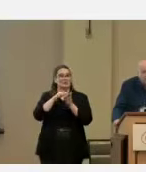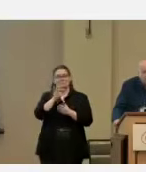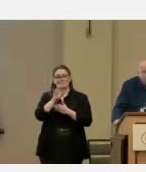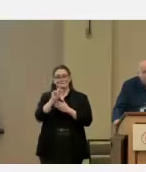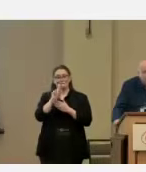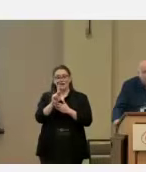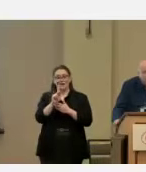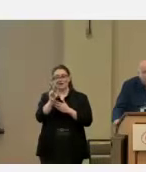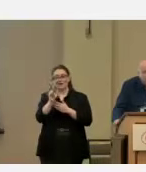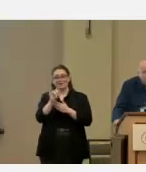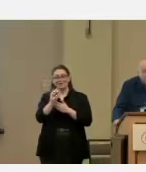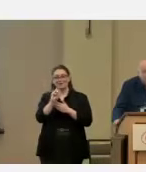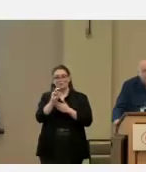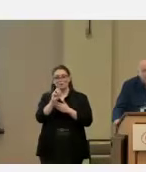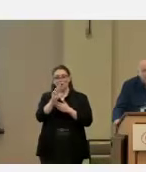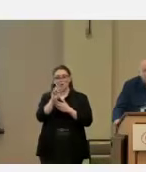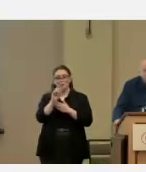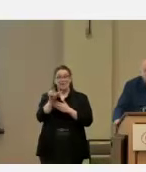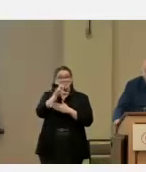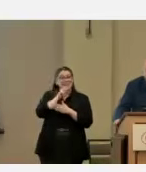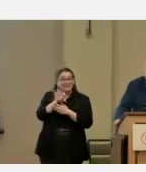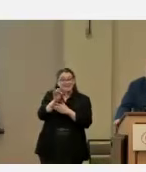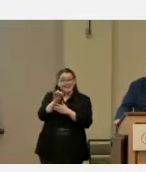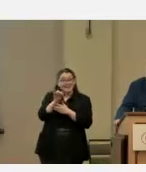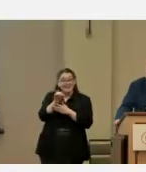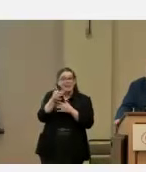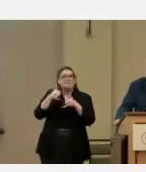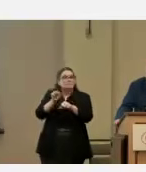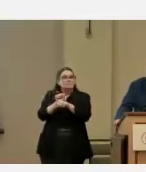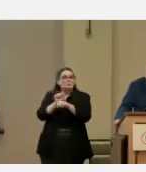it was who was 90 and still working in the lupus clinics.